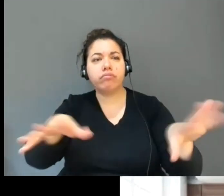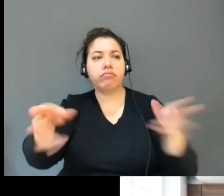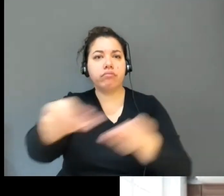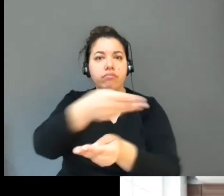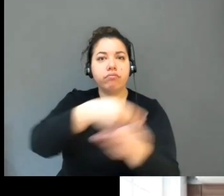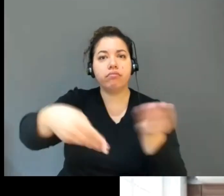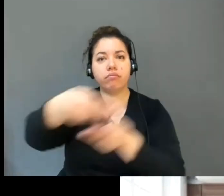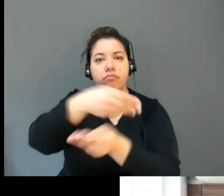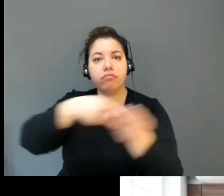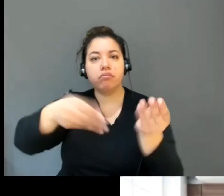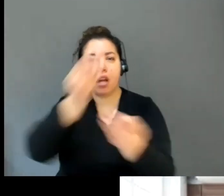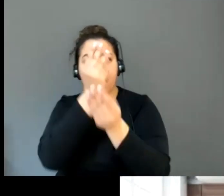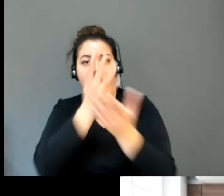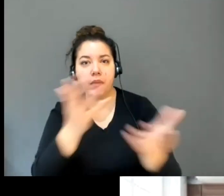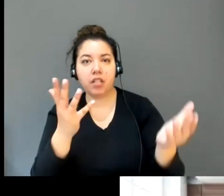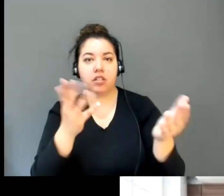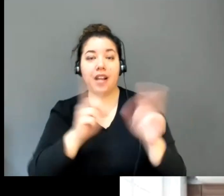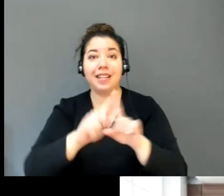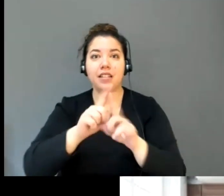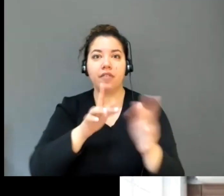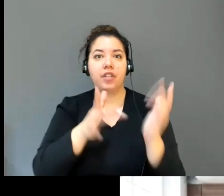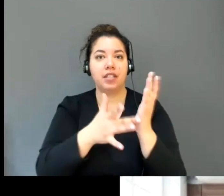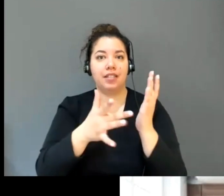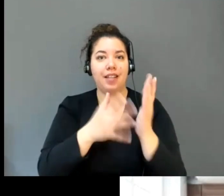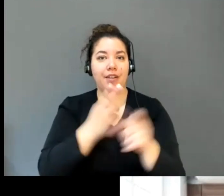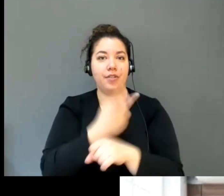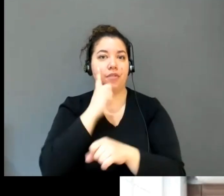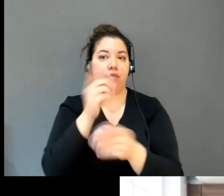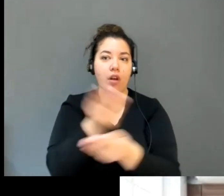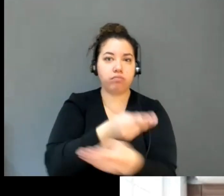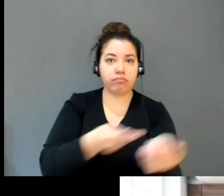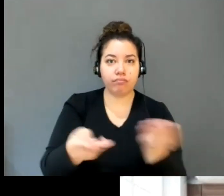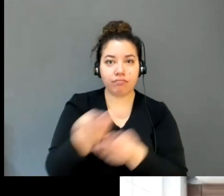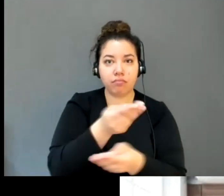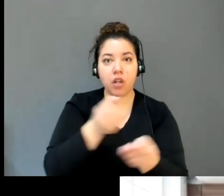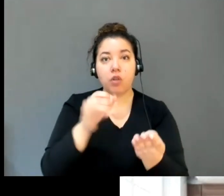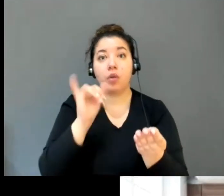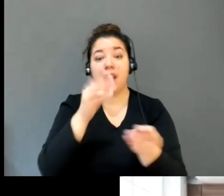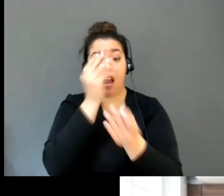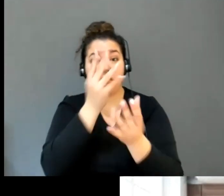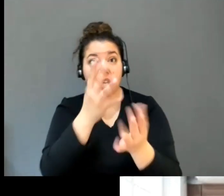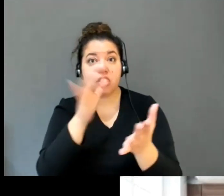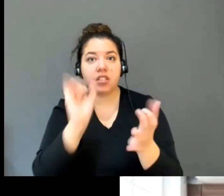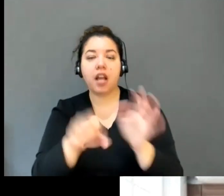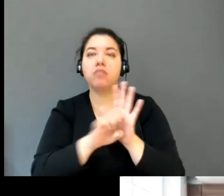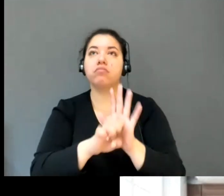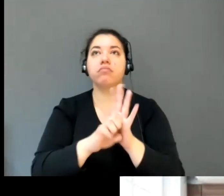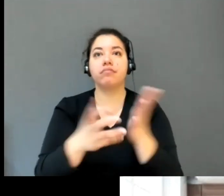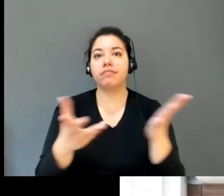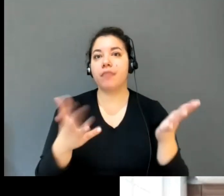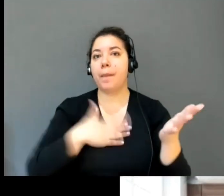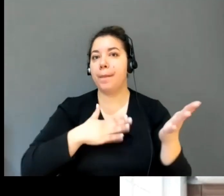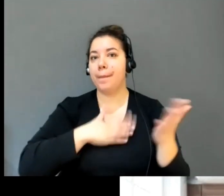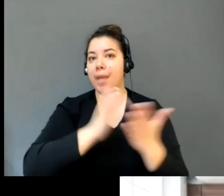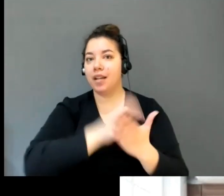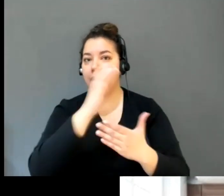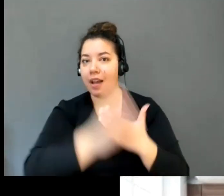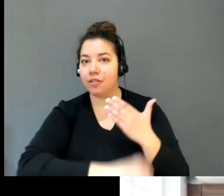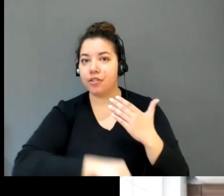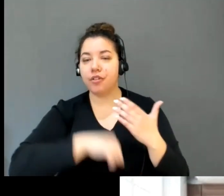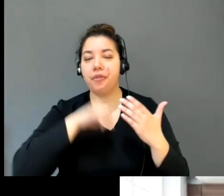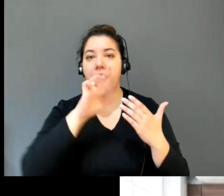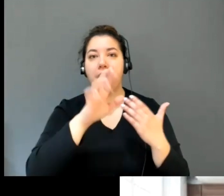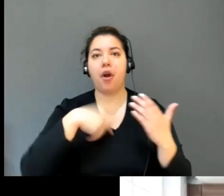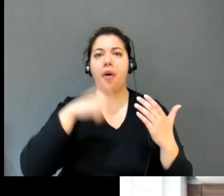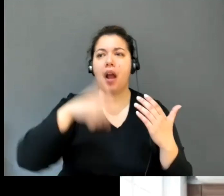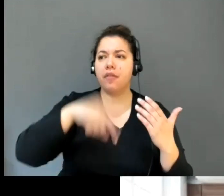about information, right? So everything from what's on my calendar today to, I have to go Google something to learn about something and do